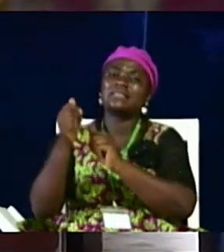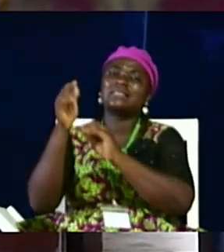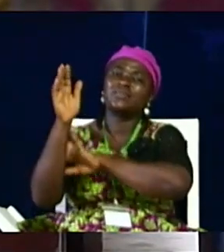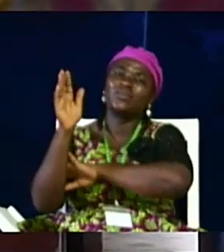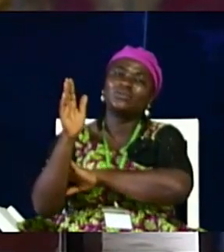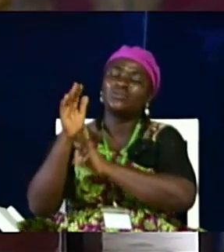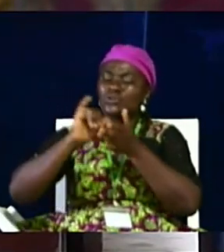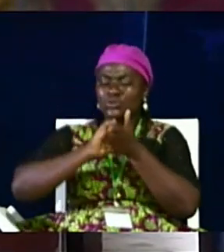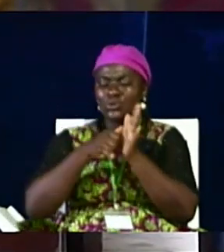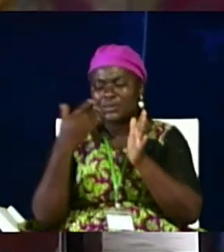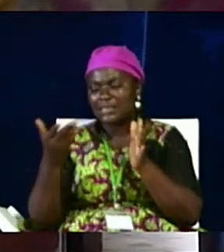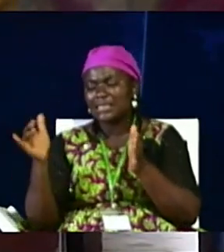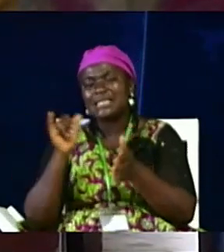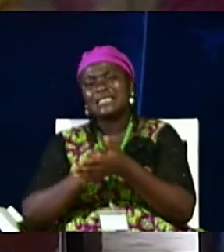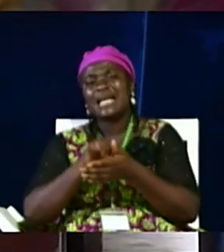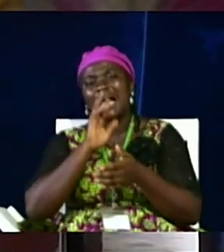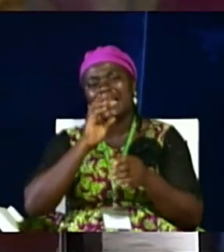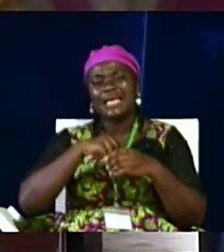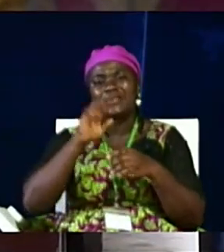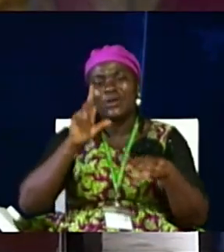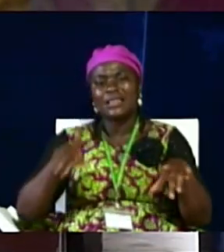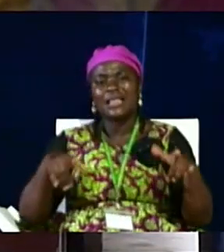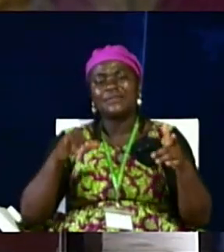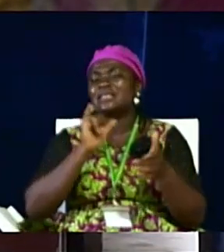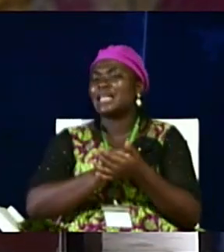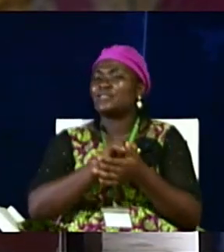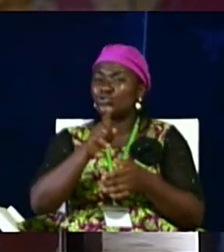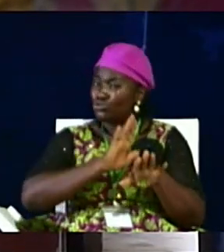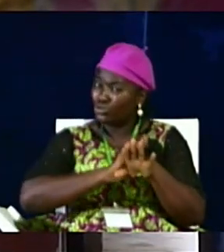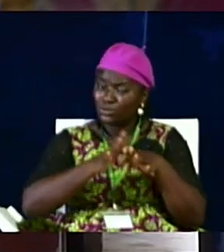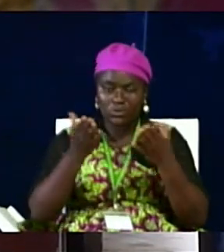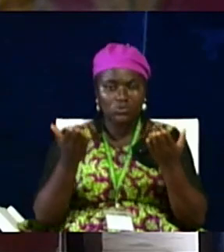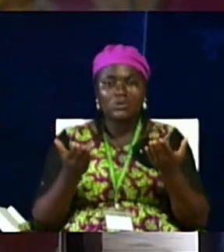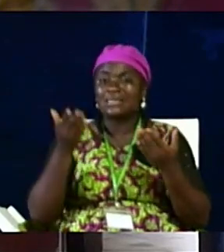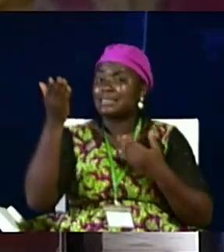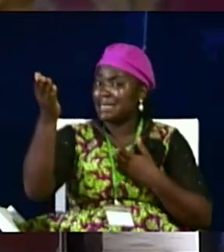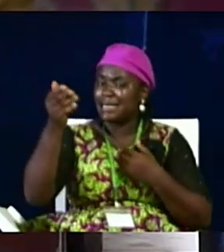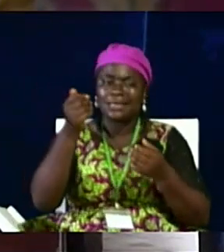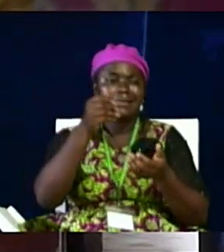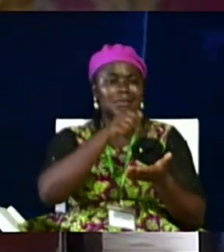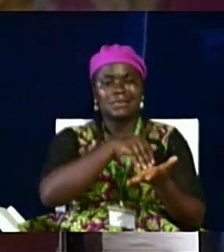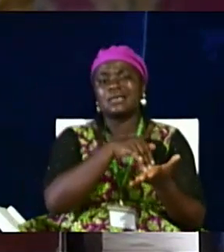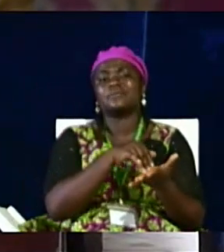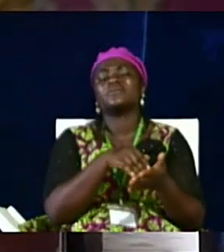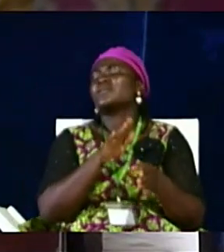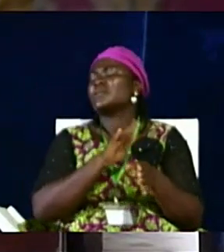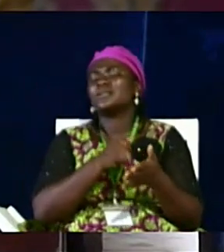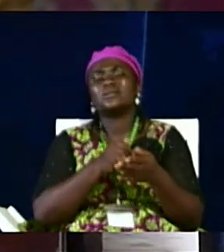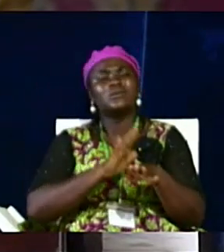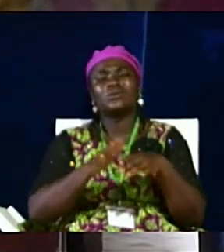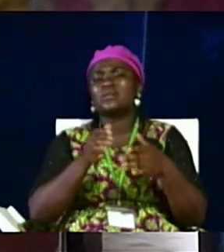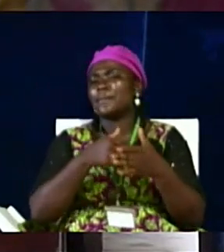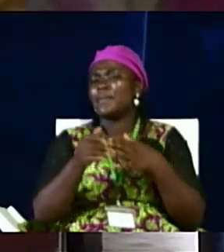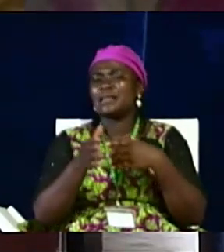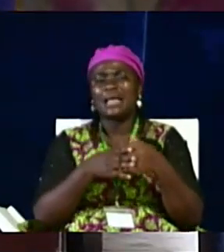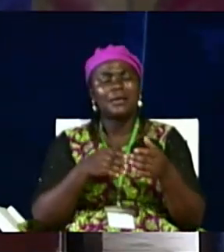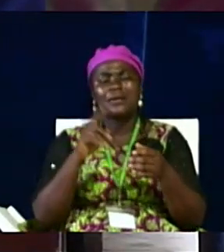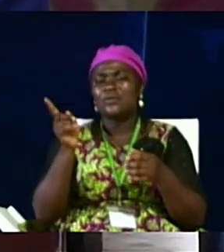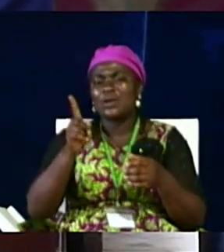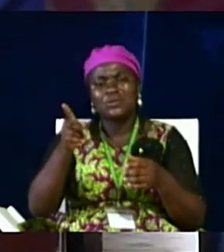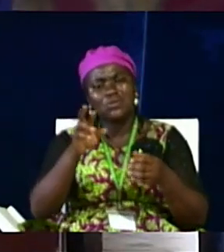those things that are in your life that you don't want there again. It doesn't matter how they come. It doesn't matter